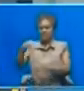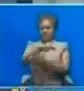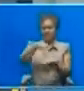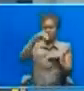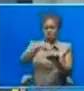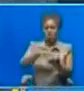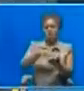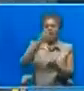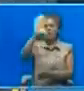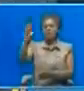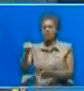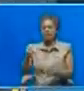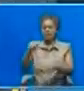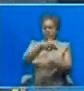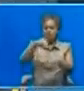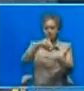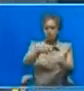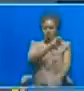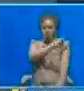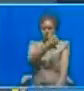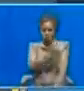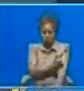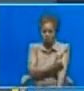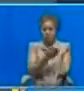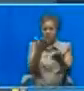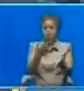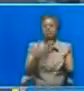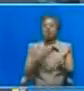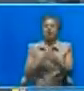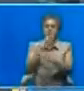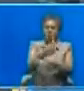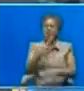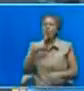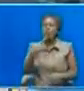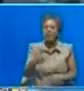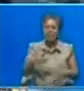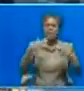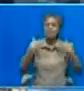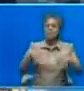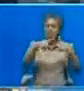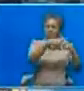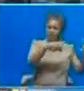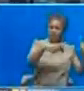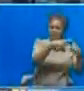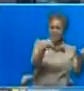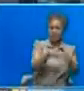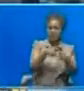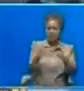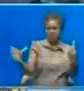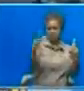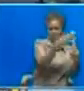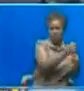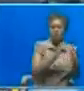Republic authorities. The LRA has been blamed for the slaughter of over 100,000 people and kidnapping of more